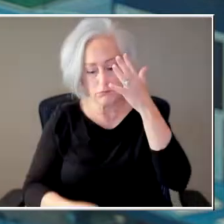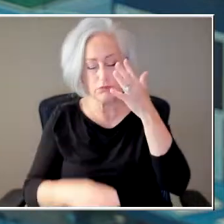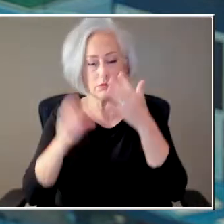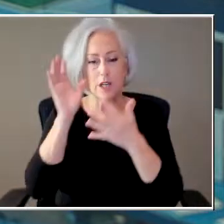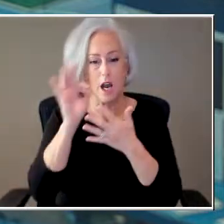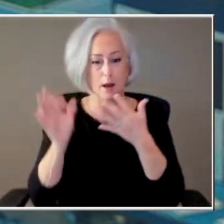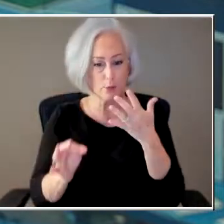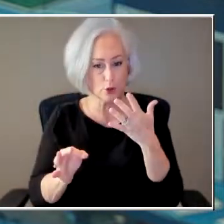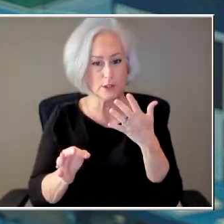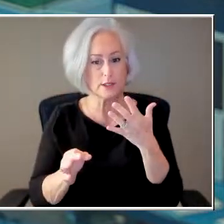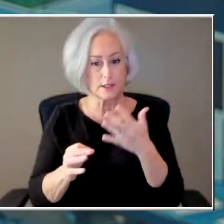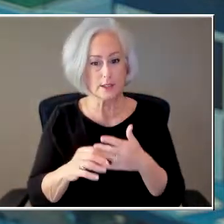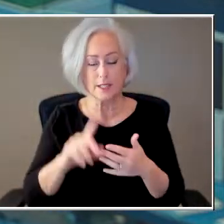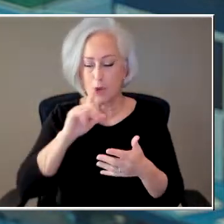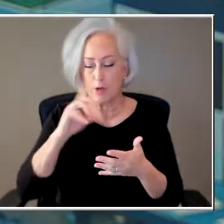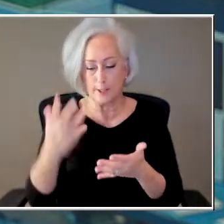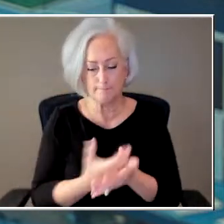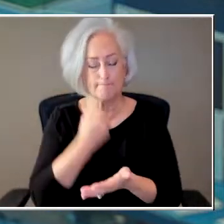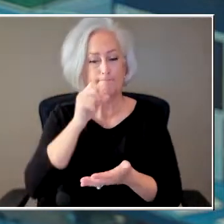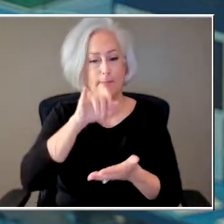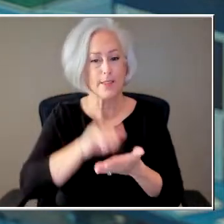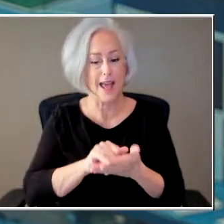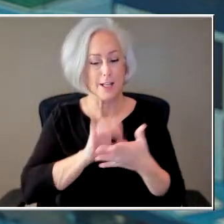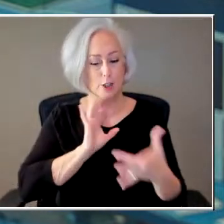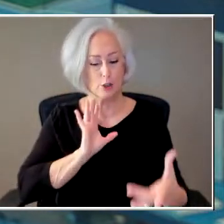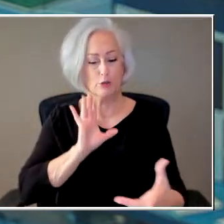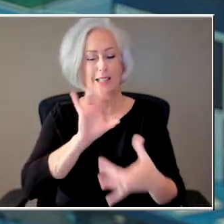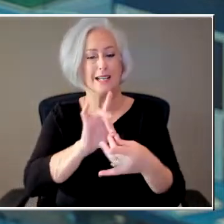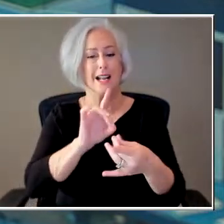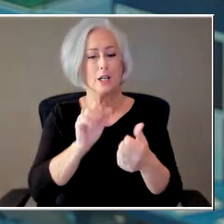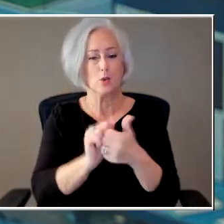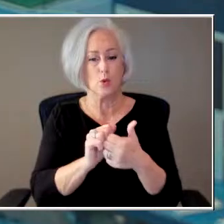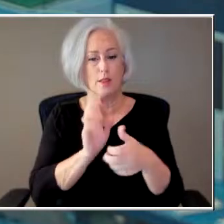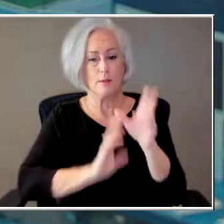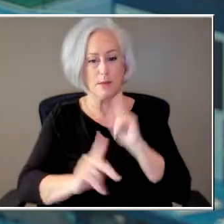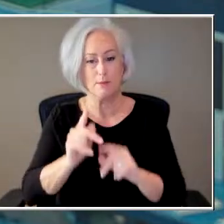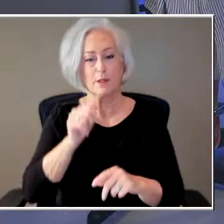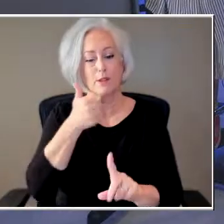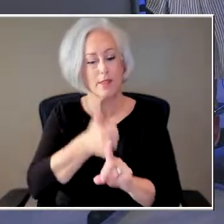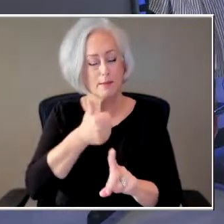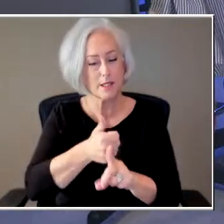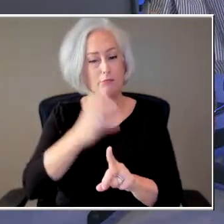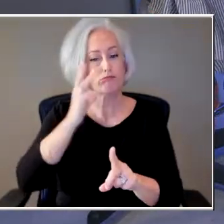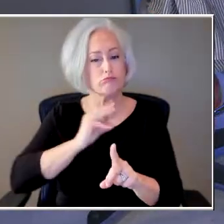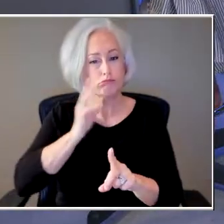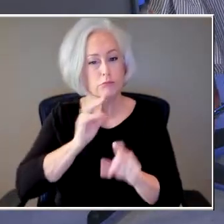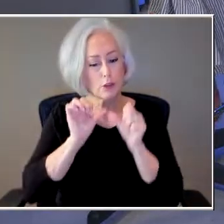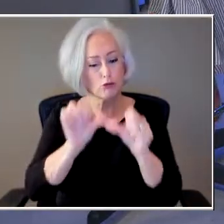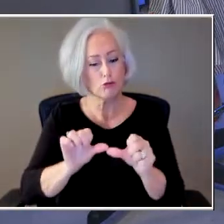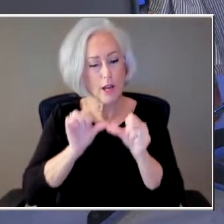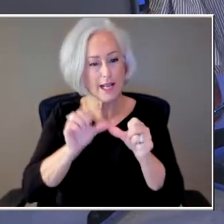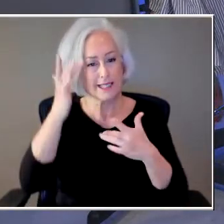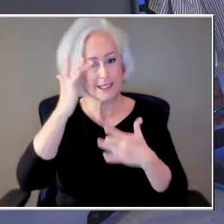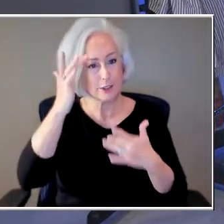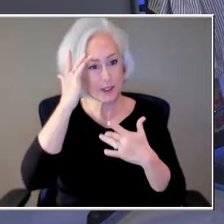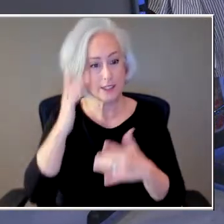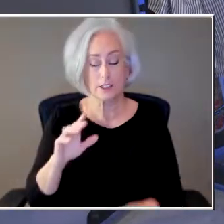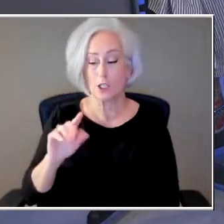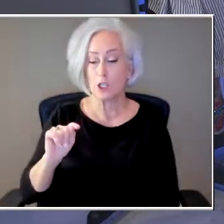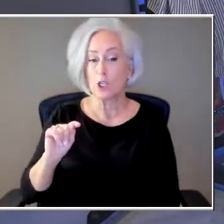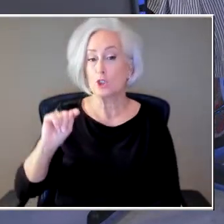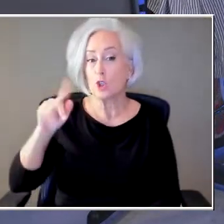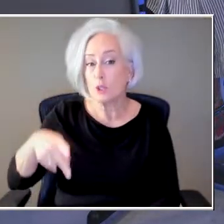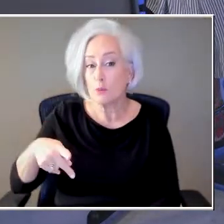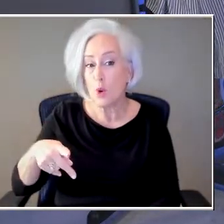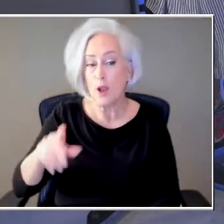to connect with a lot of other people who were dealing with chronic illnesses like I was. Lizzie, Turning Point does not prescribe medication.